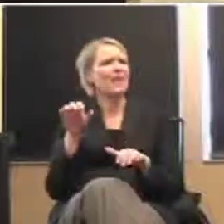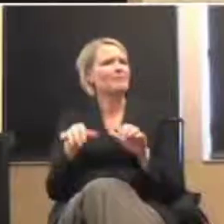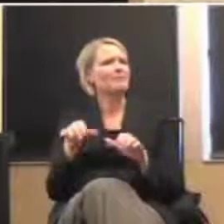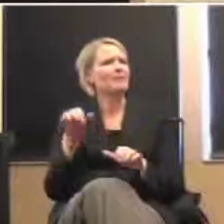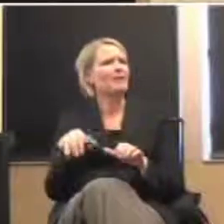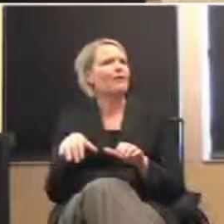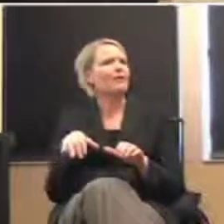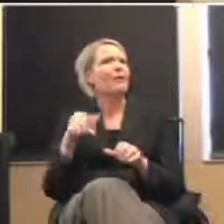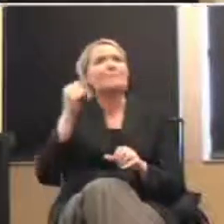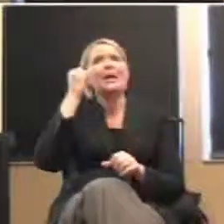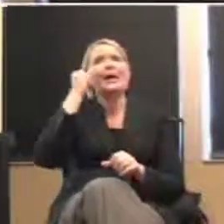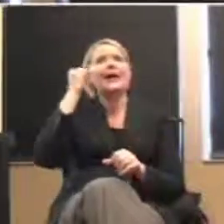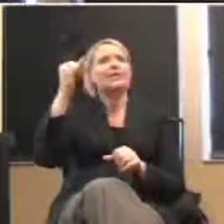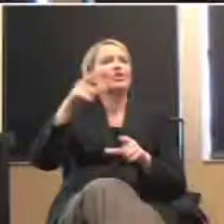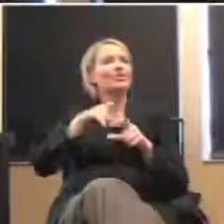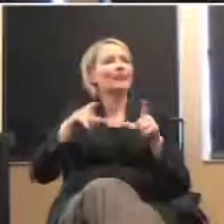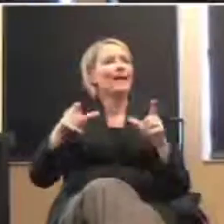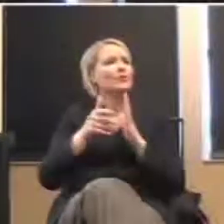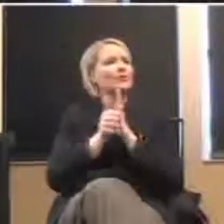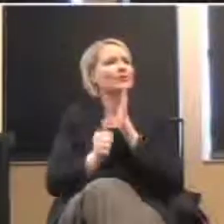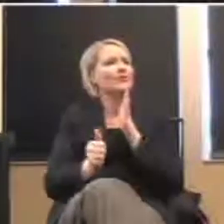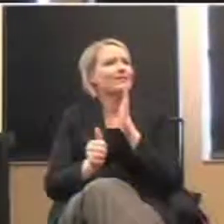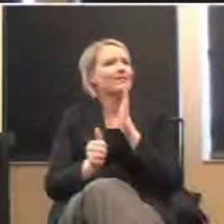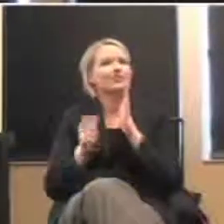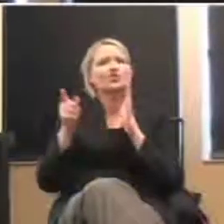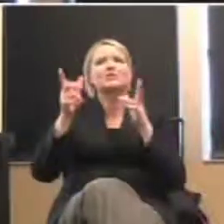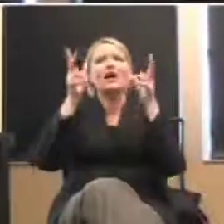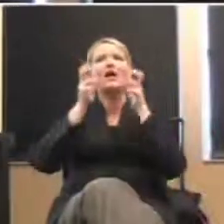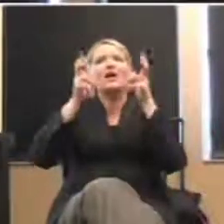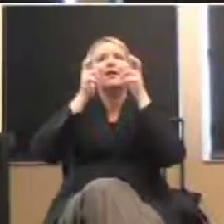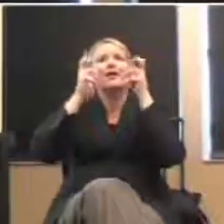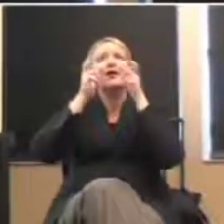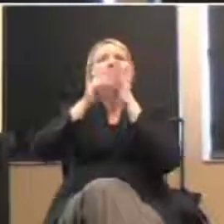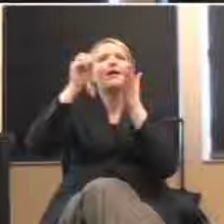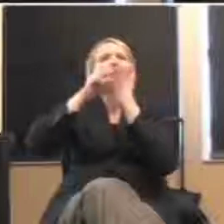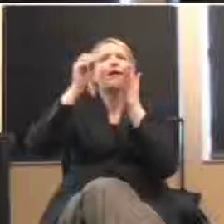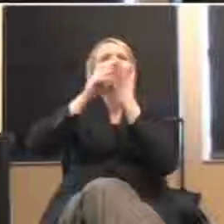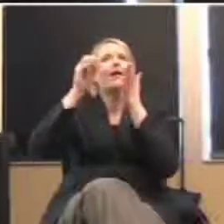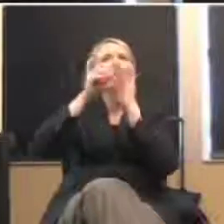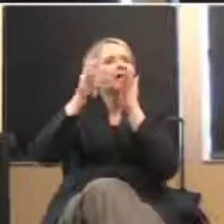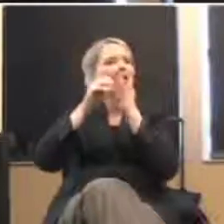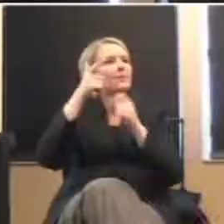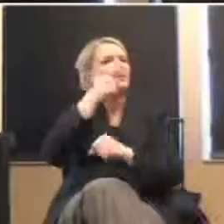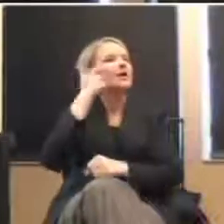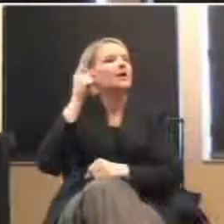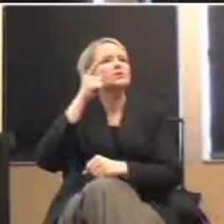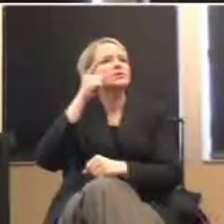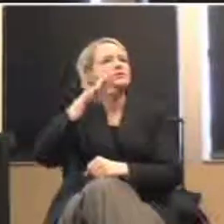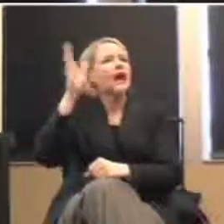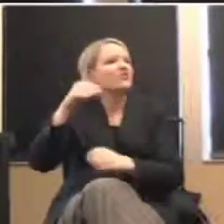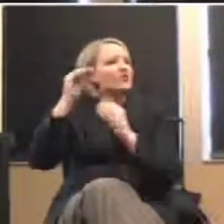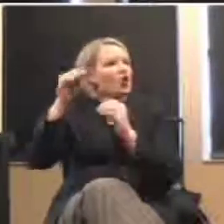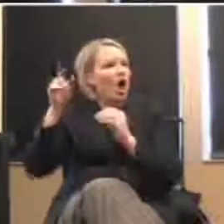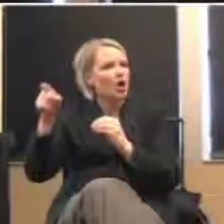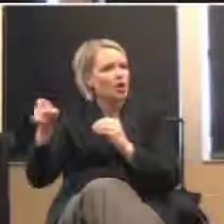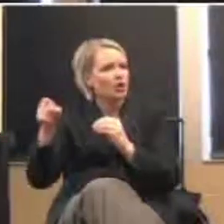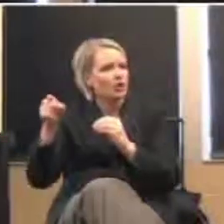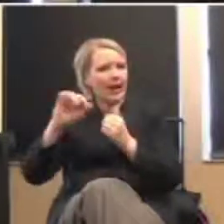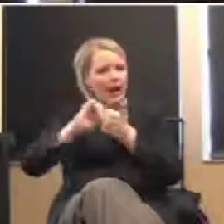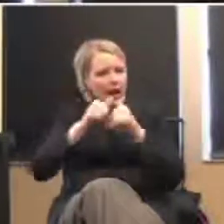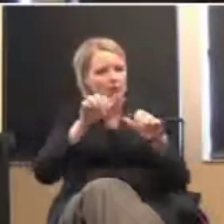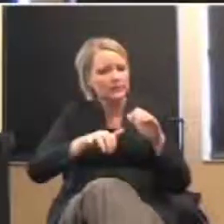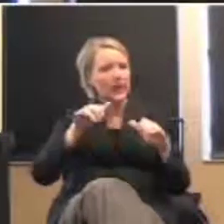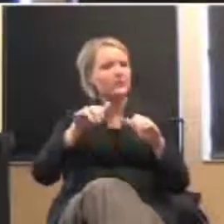of the literacy skills that she was just absorbing because she was never specifically taught those skills. She